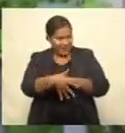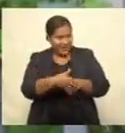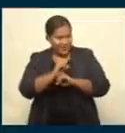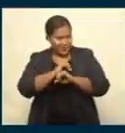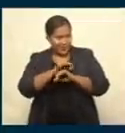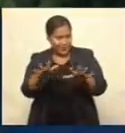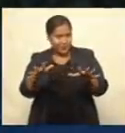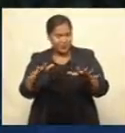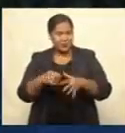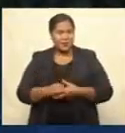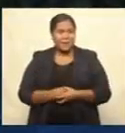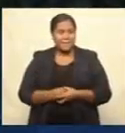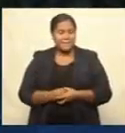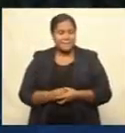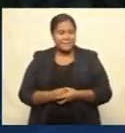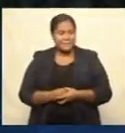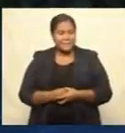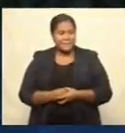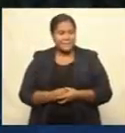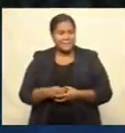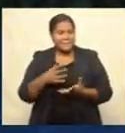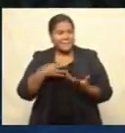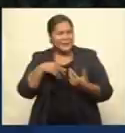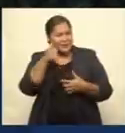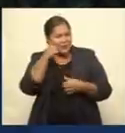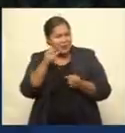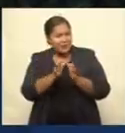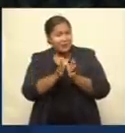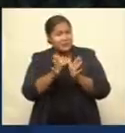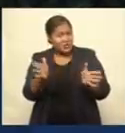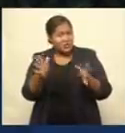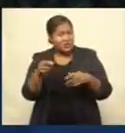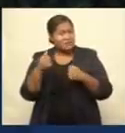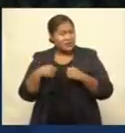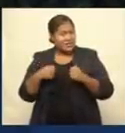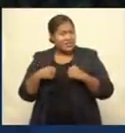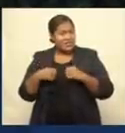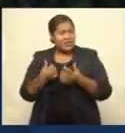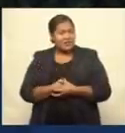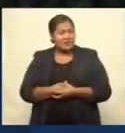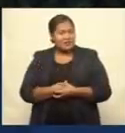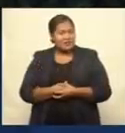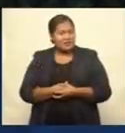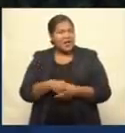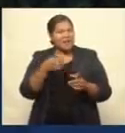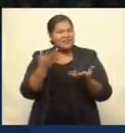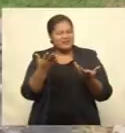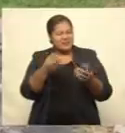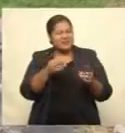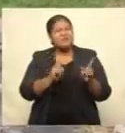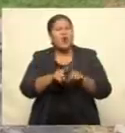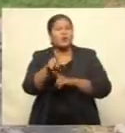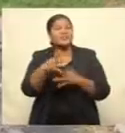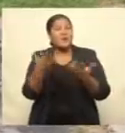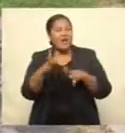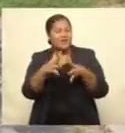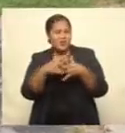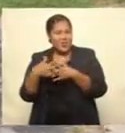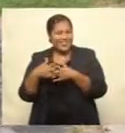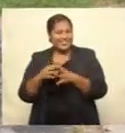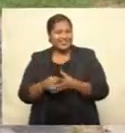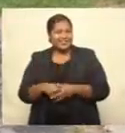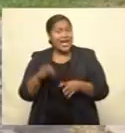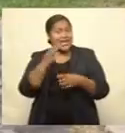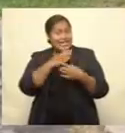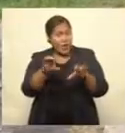COVID-19. Close to 30 general practitioners, mainly from the western side. Council